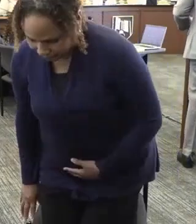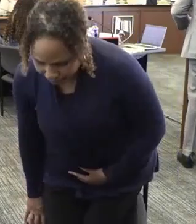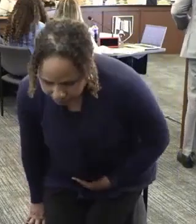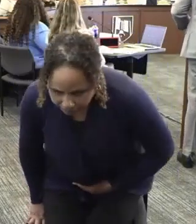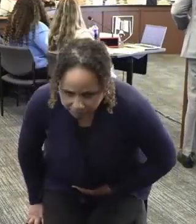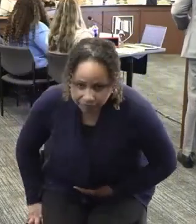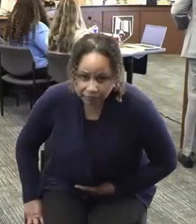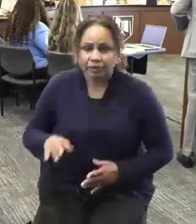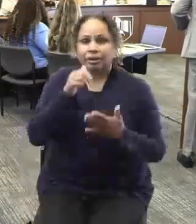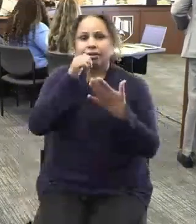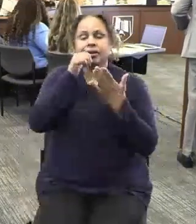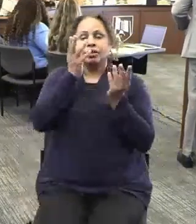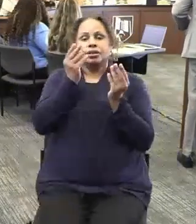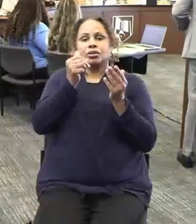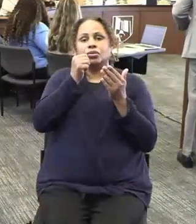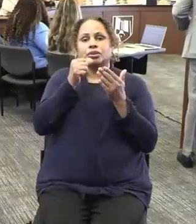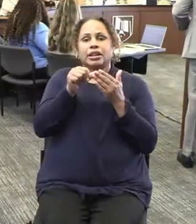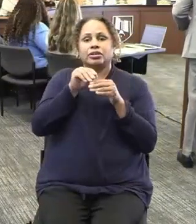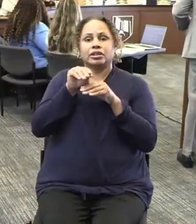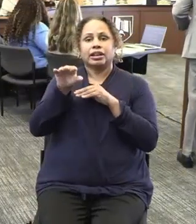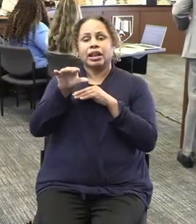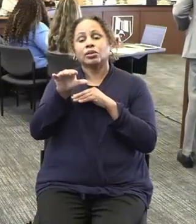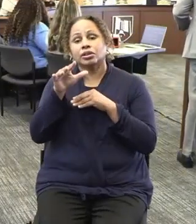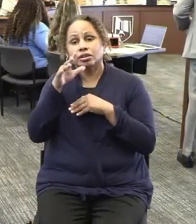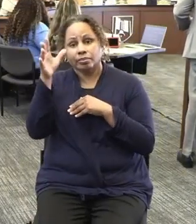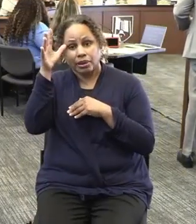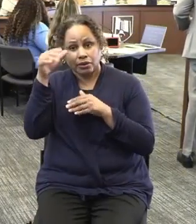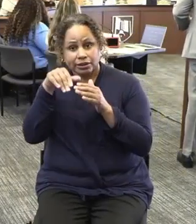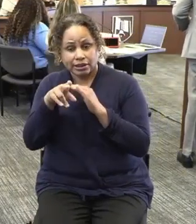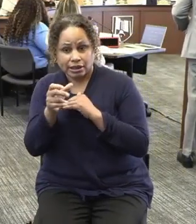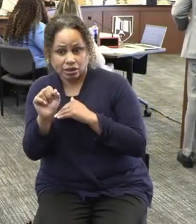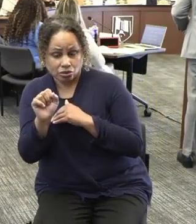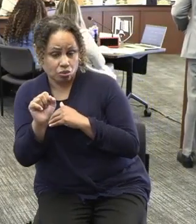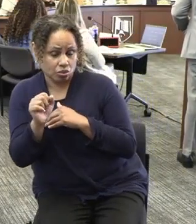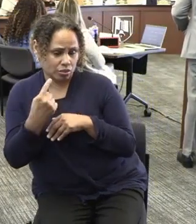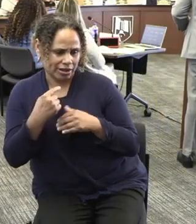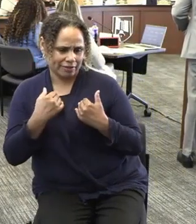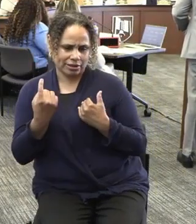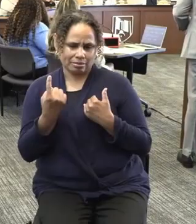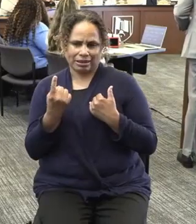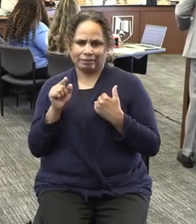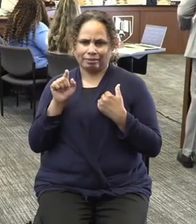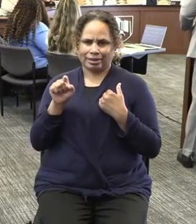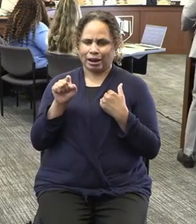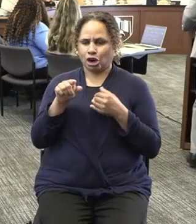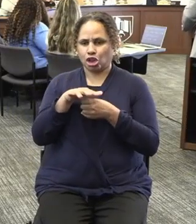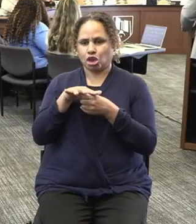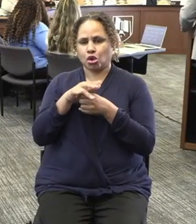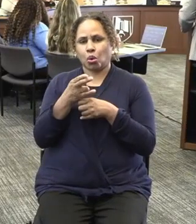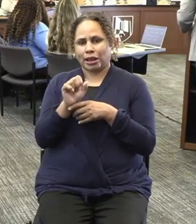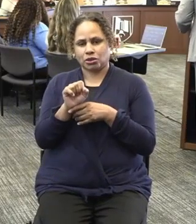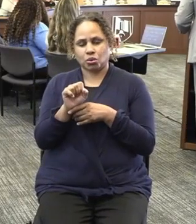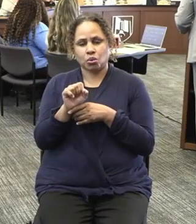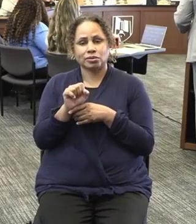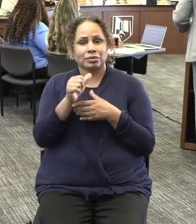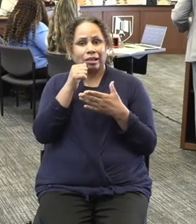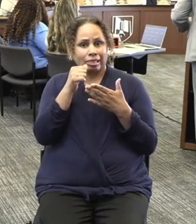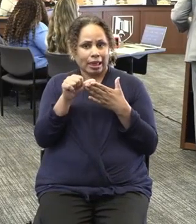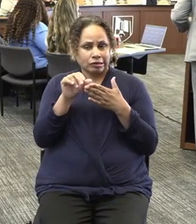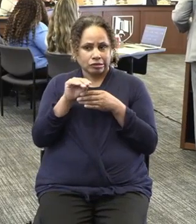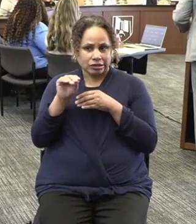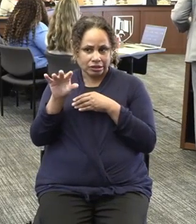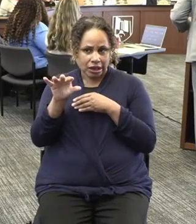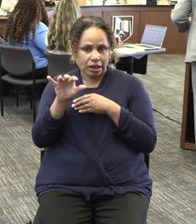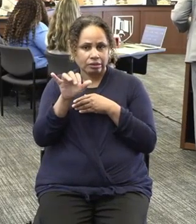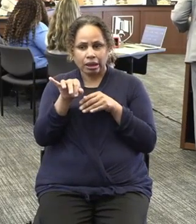school, can't we get something in there, like an ad? Because I know some of our local high schools have it, where we get like a letter from them that